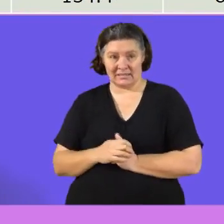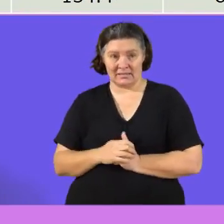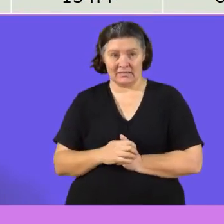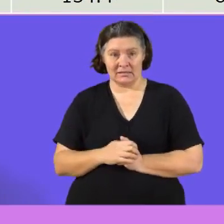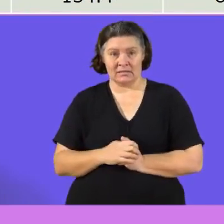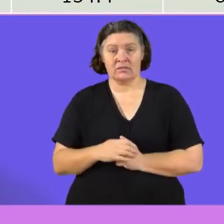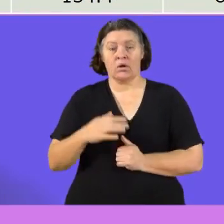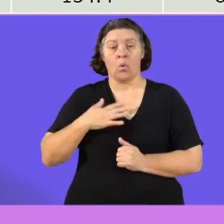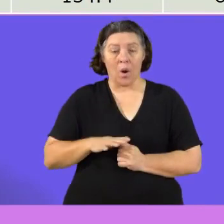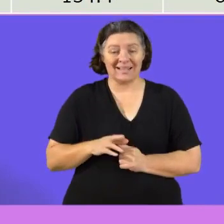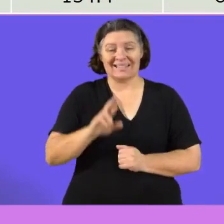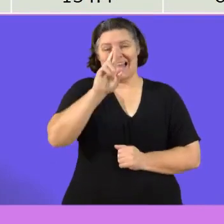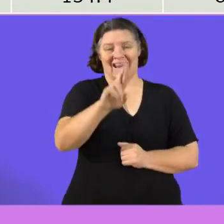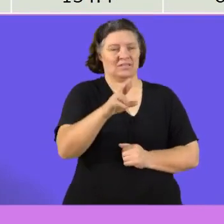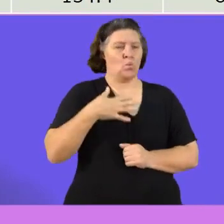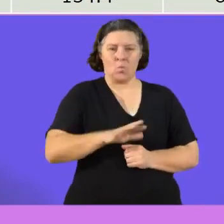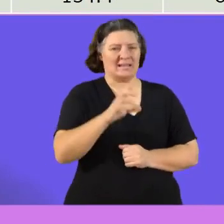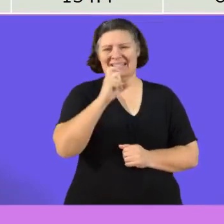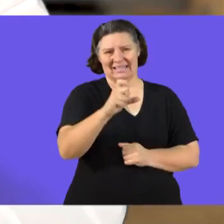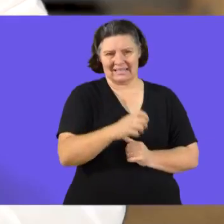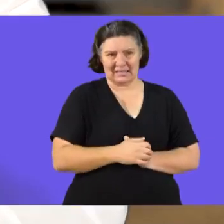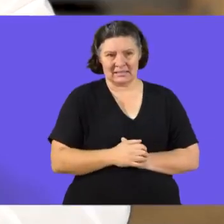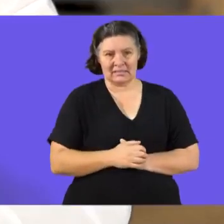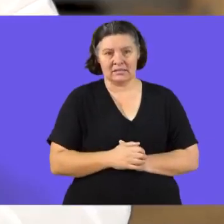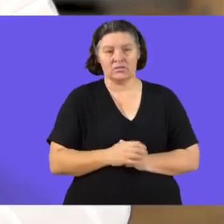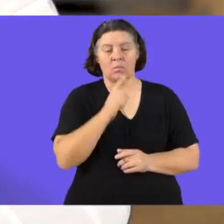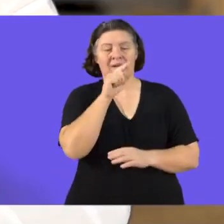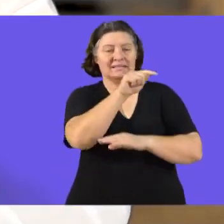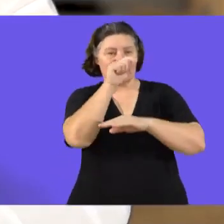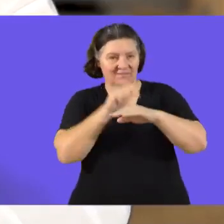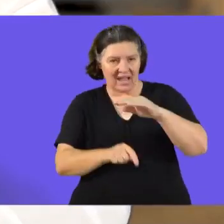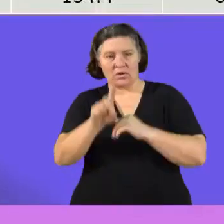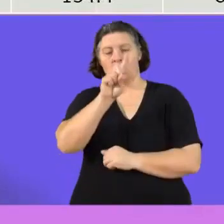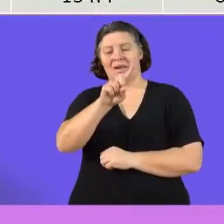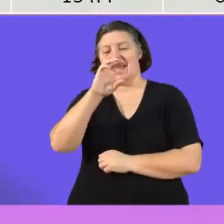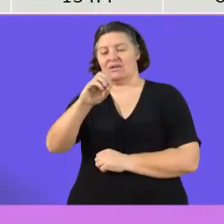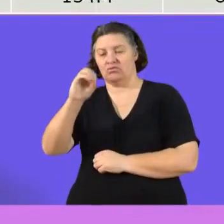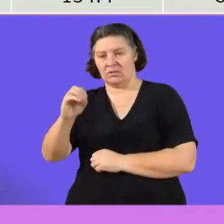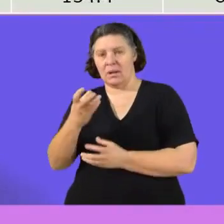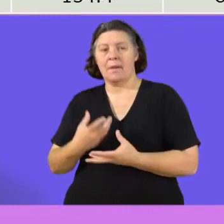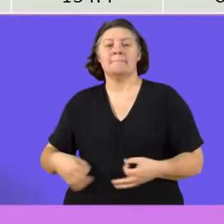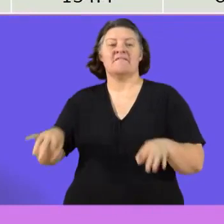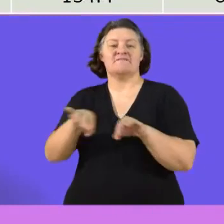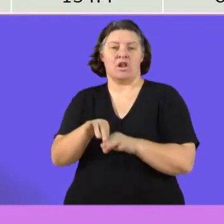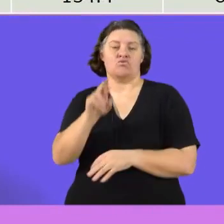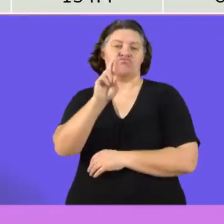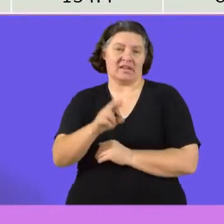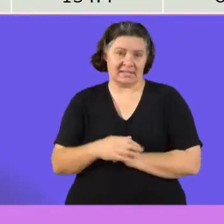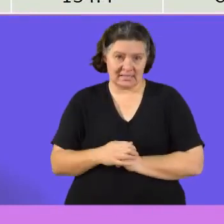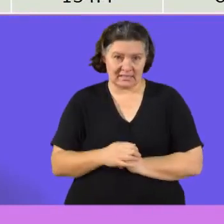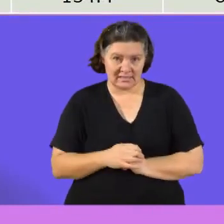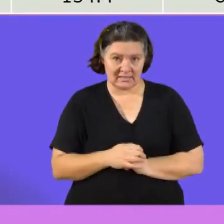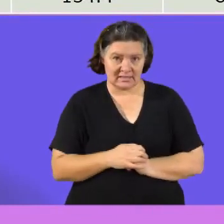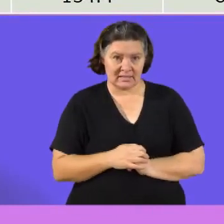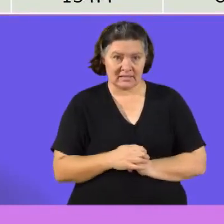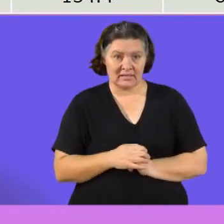3,153,500 cents. So remember we are working in Rand, so I divide this by 100 to get the